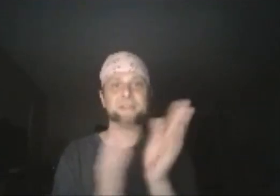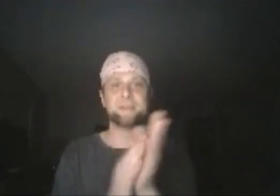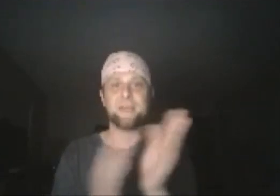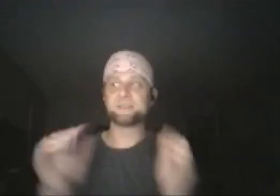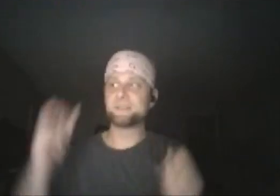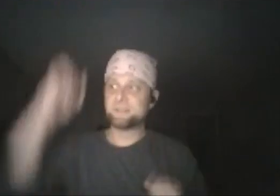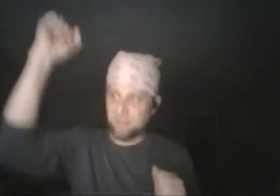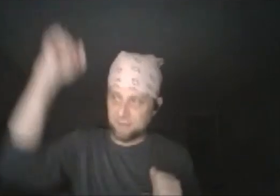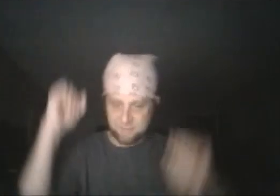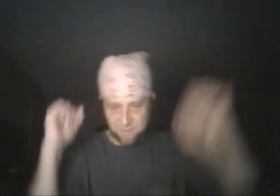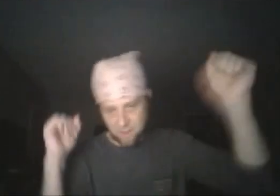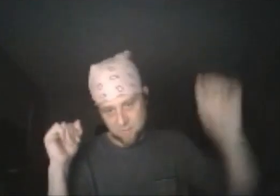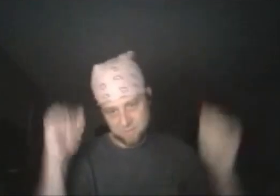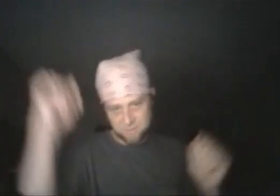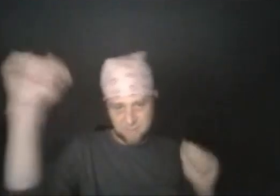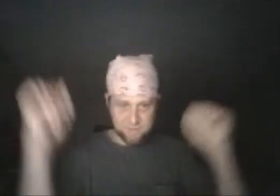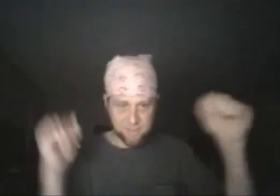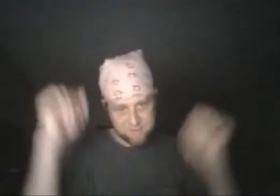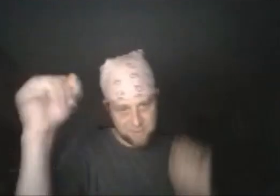said